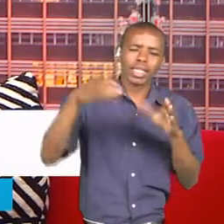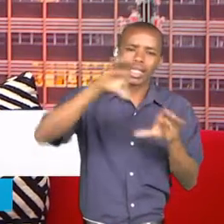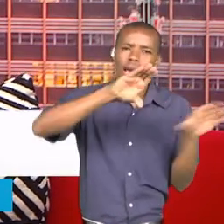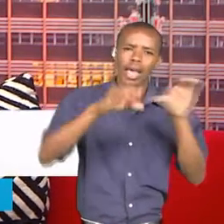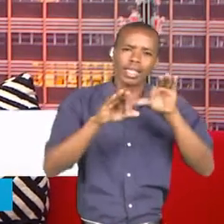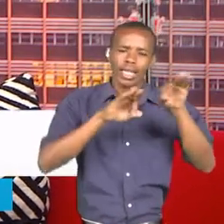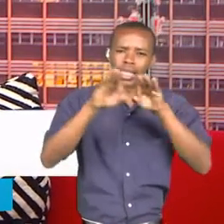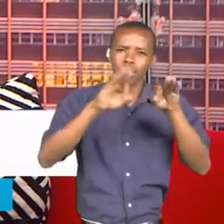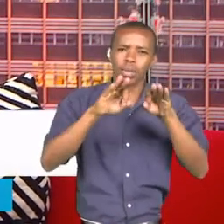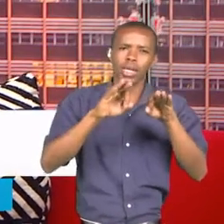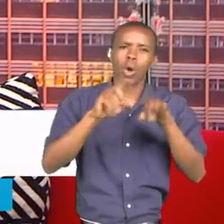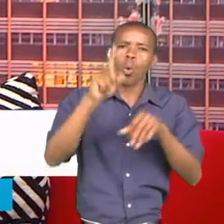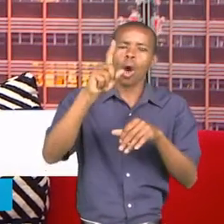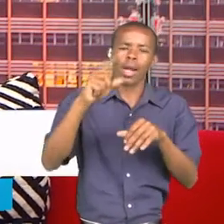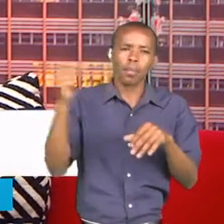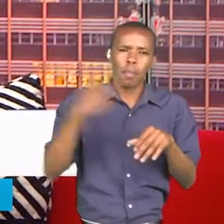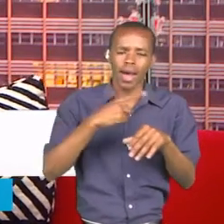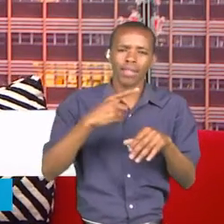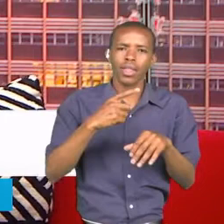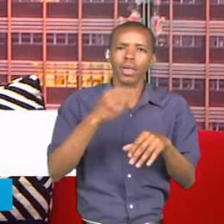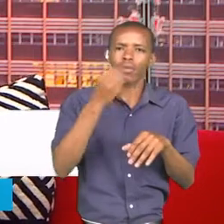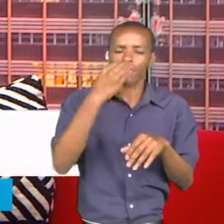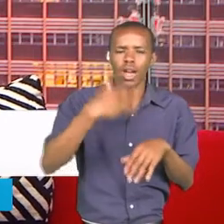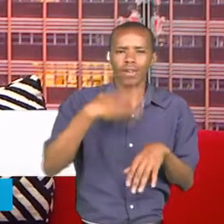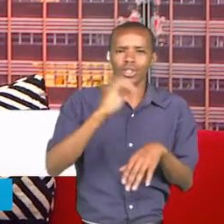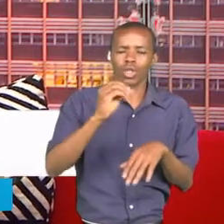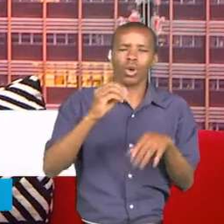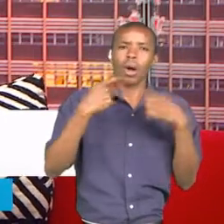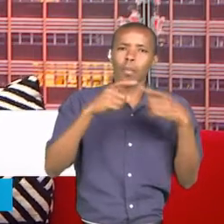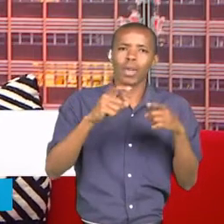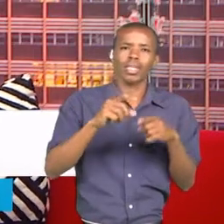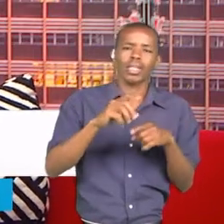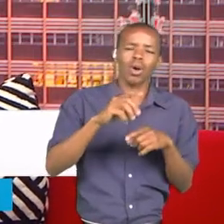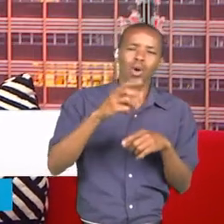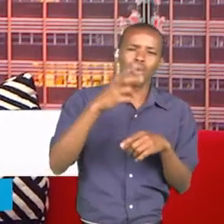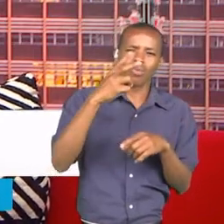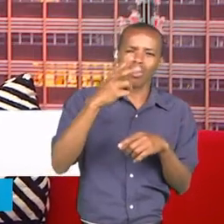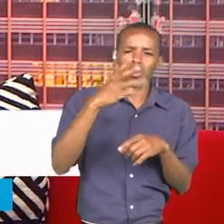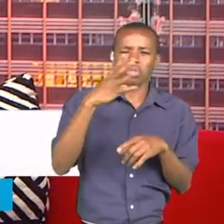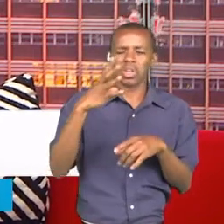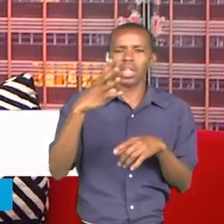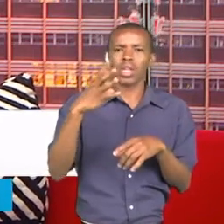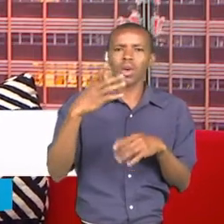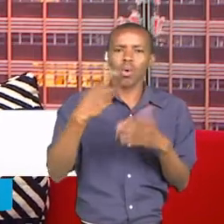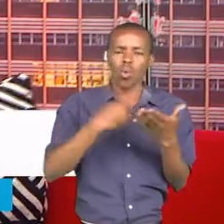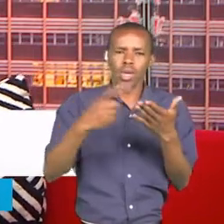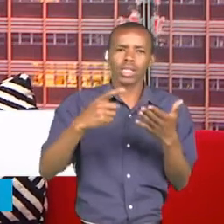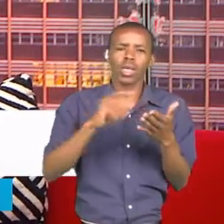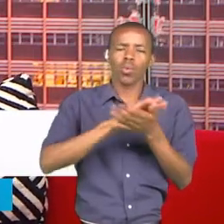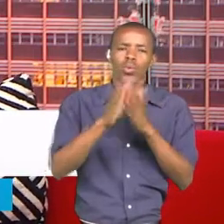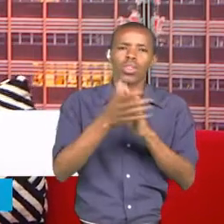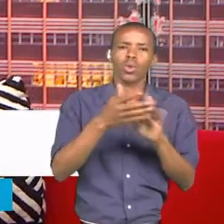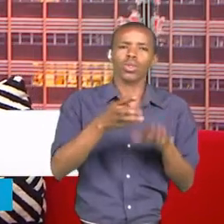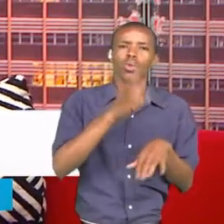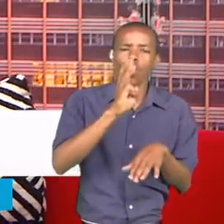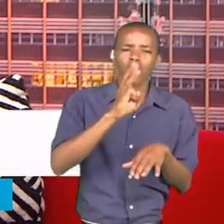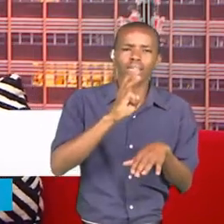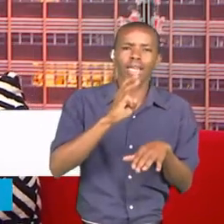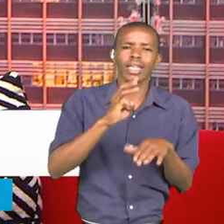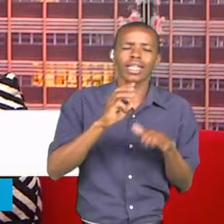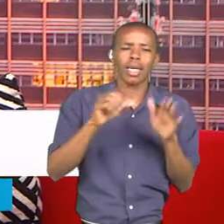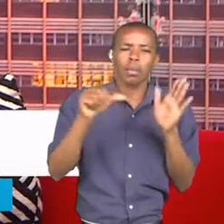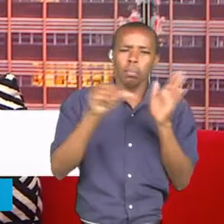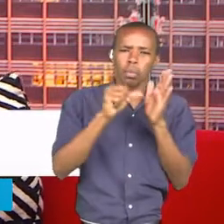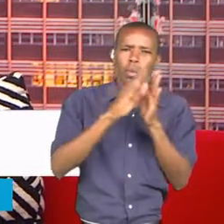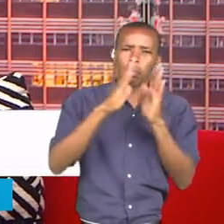you can live about a month without food, but you can live 3-4 days to a week maximum without water. Yeah. So the biggest and most pressing